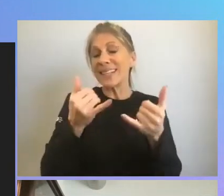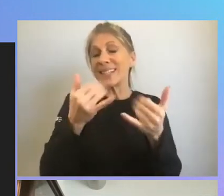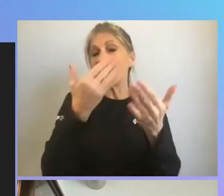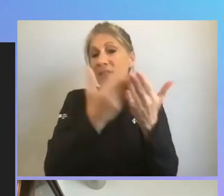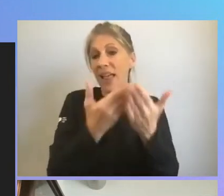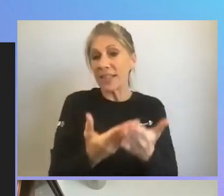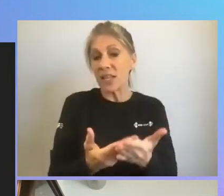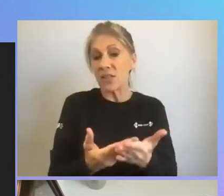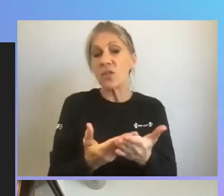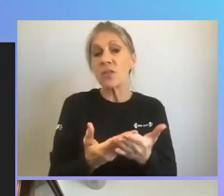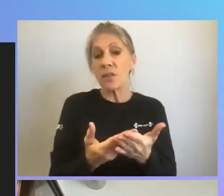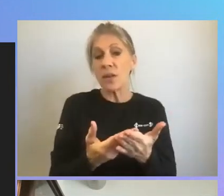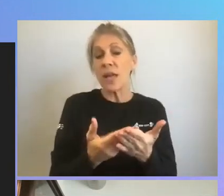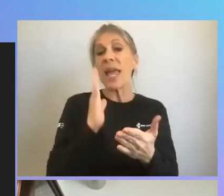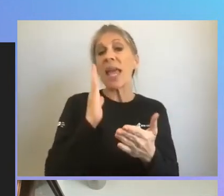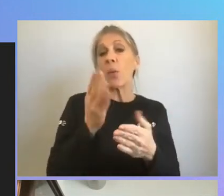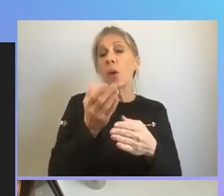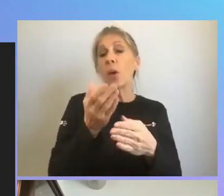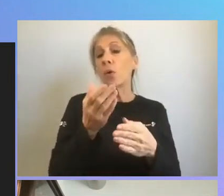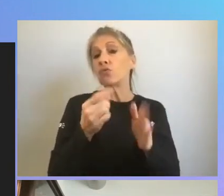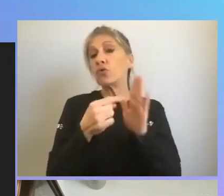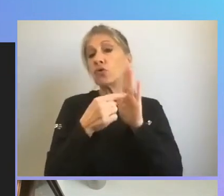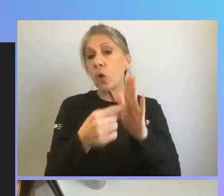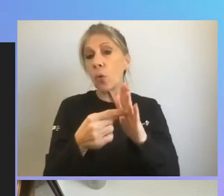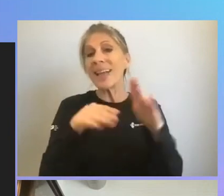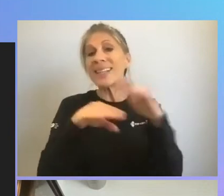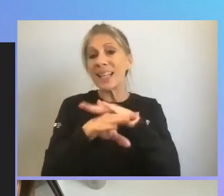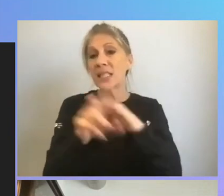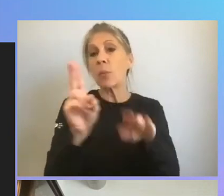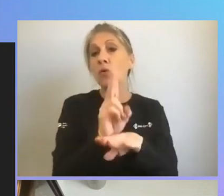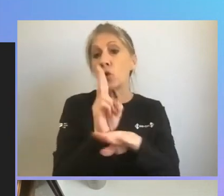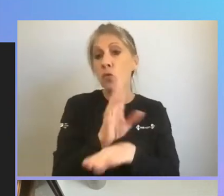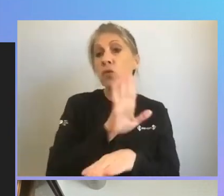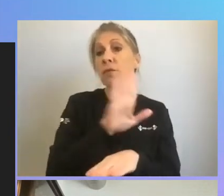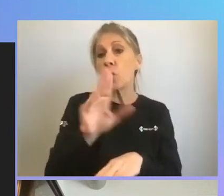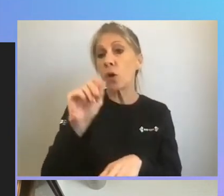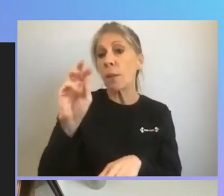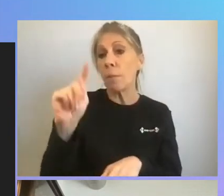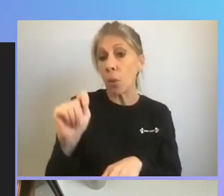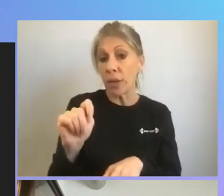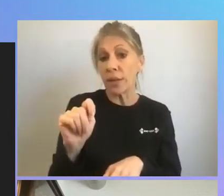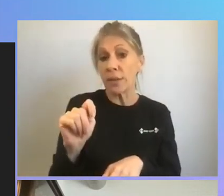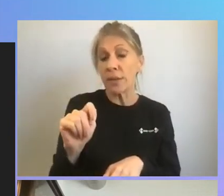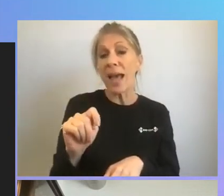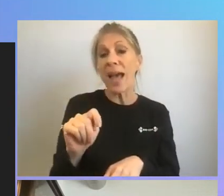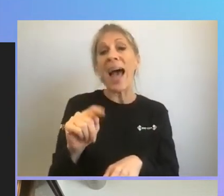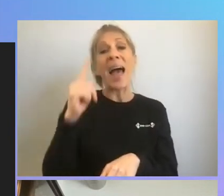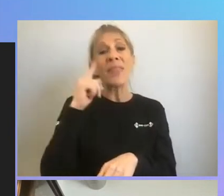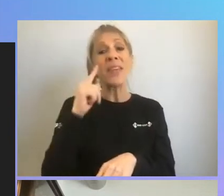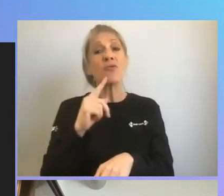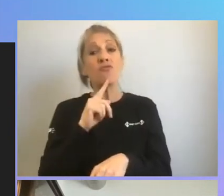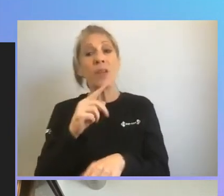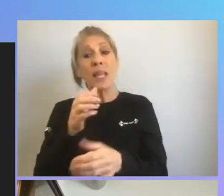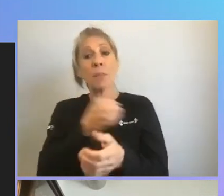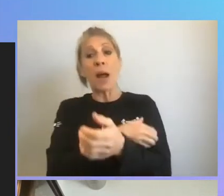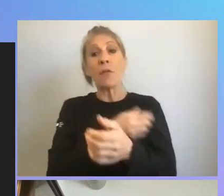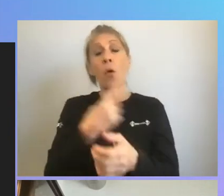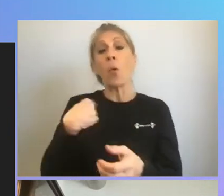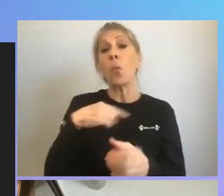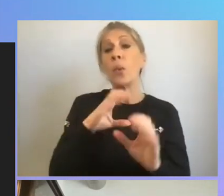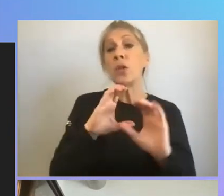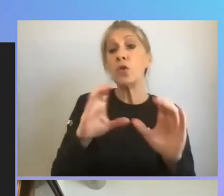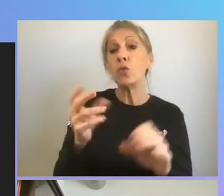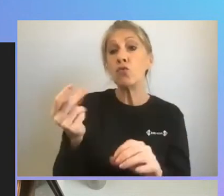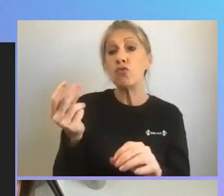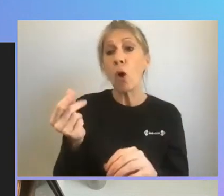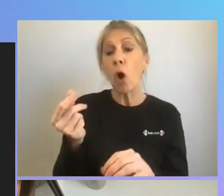enforce accessible use of your components. So I think it's really powerful. In case you're wondering, we do dog food